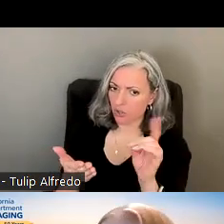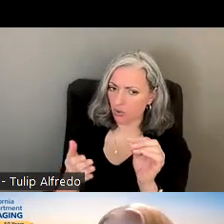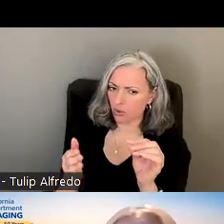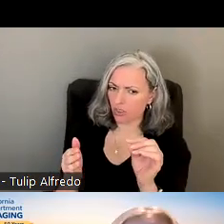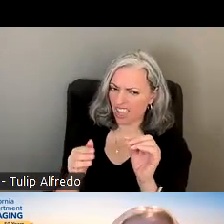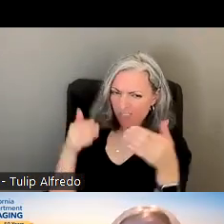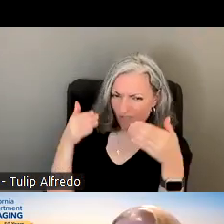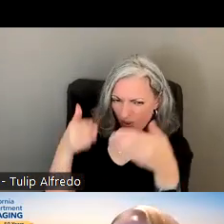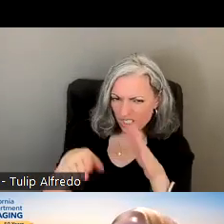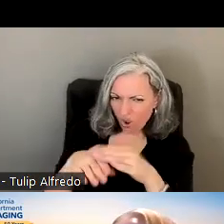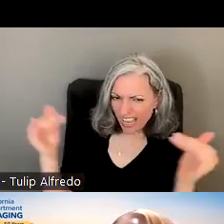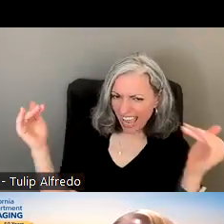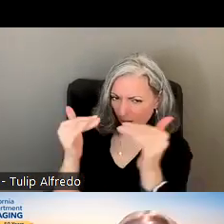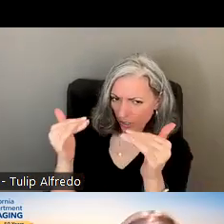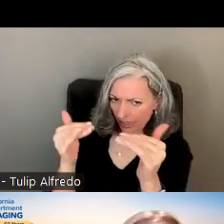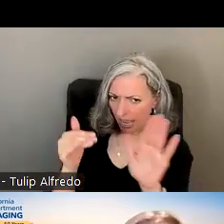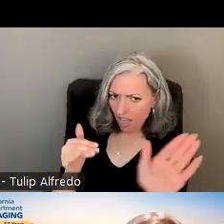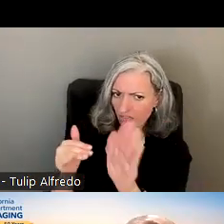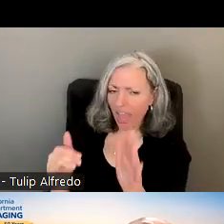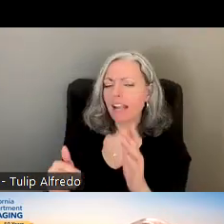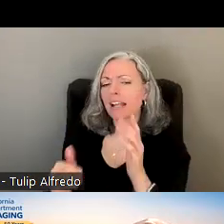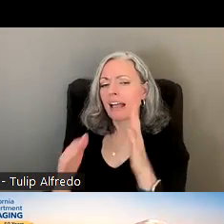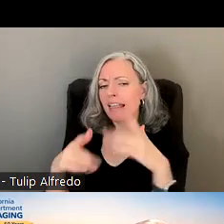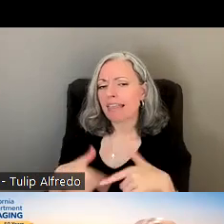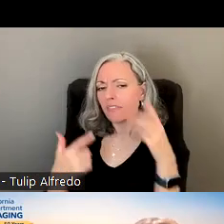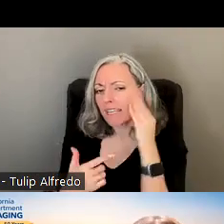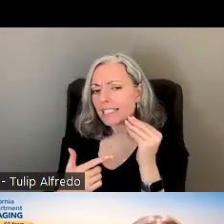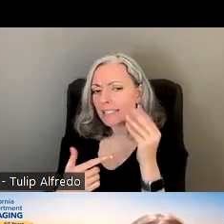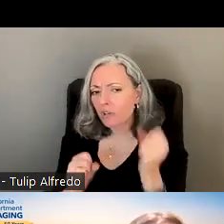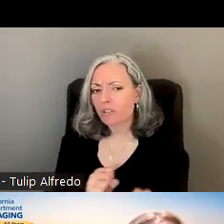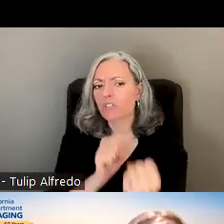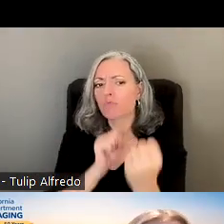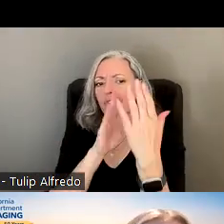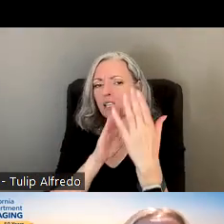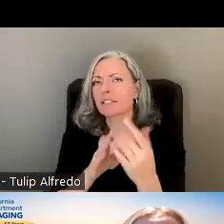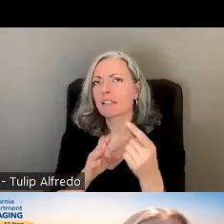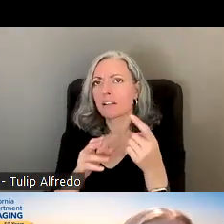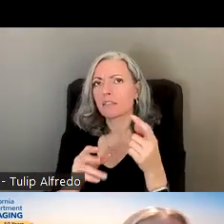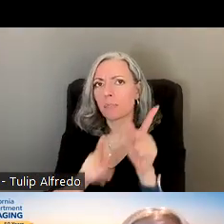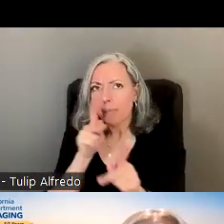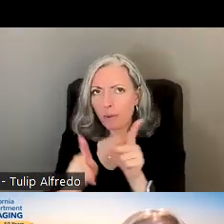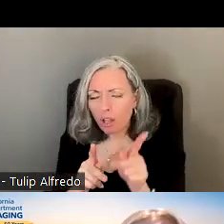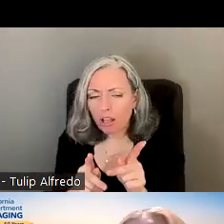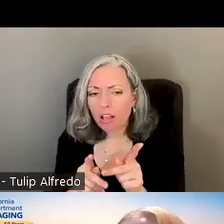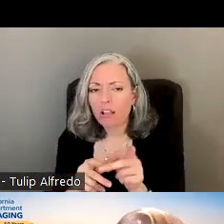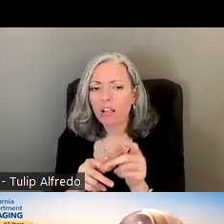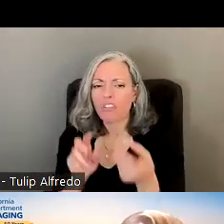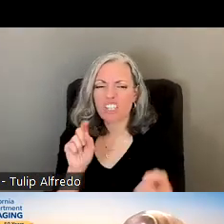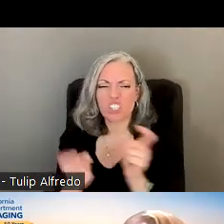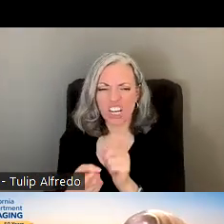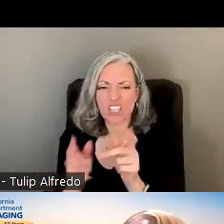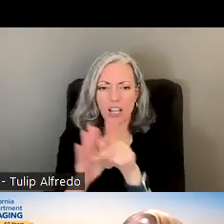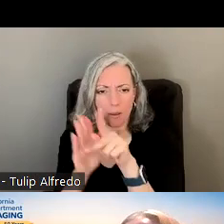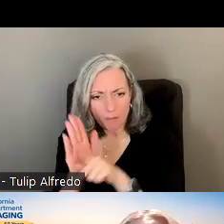around equity and that lived experience? Do they address priority populations? Are they changing a policy, systems, or